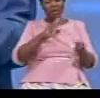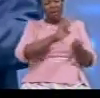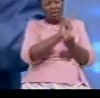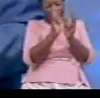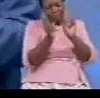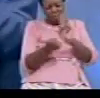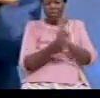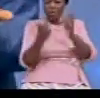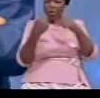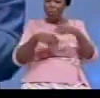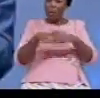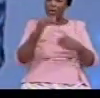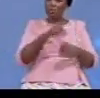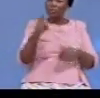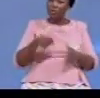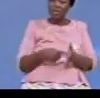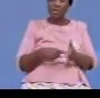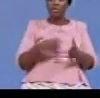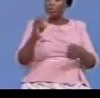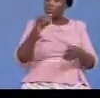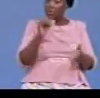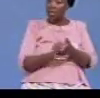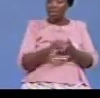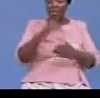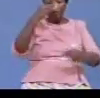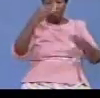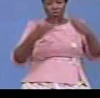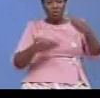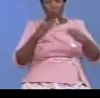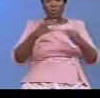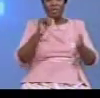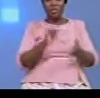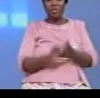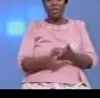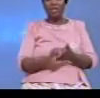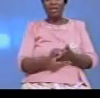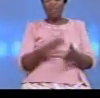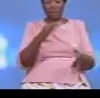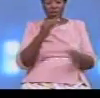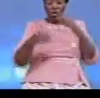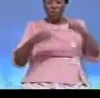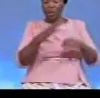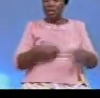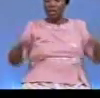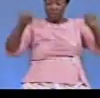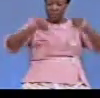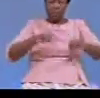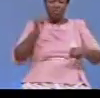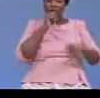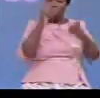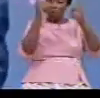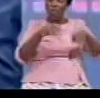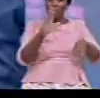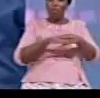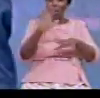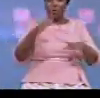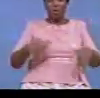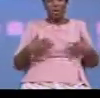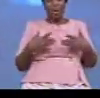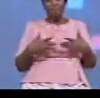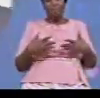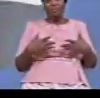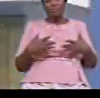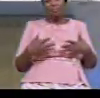out of this so that judgment, damnation will not come upon your life.